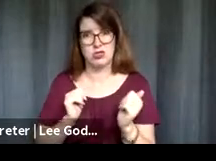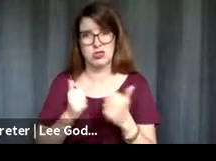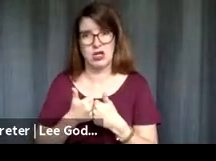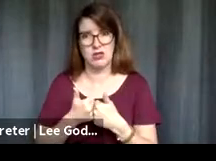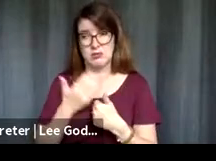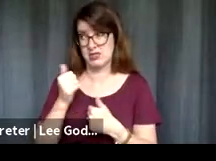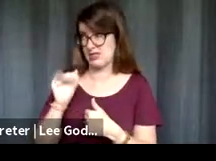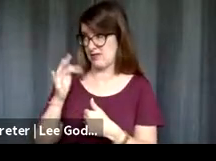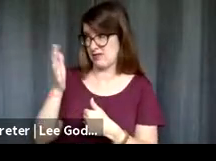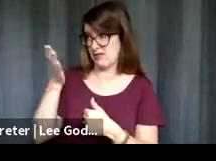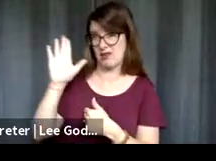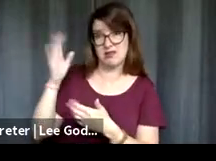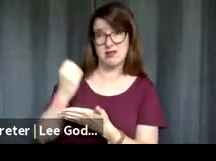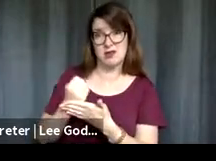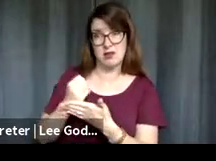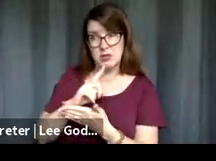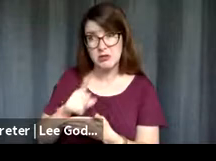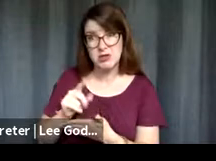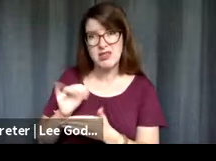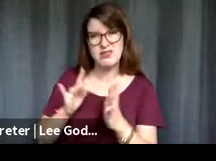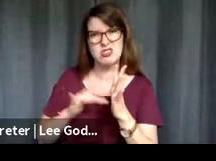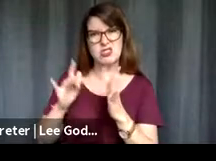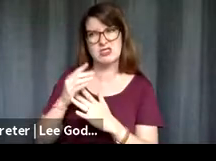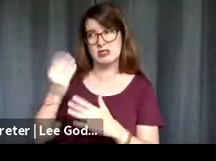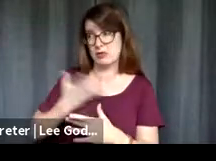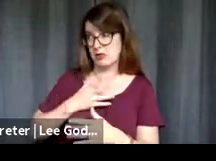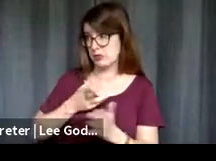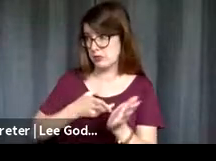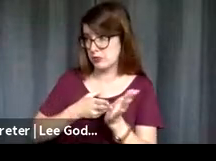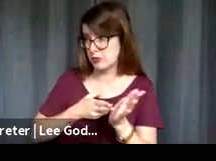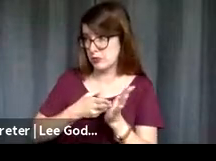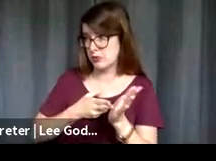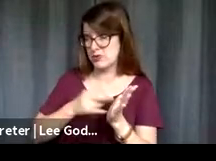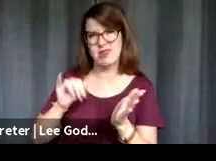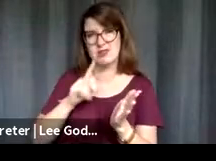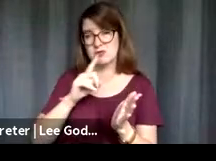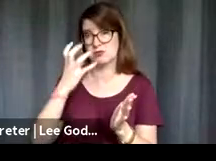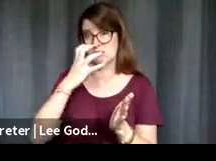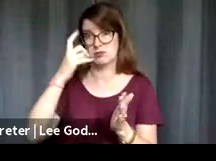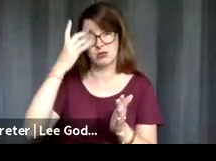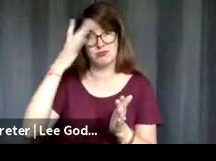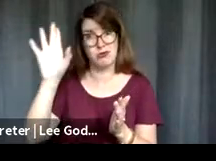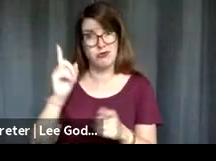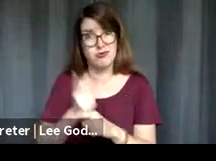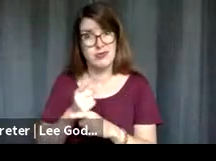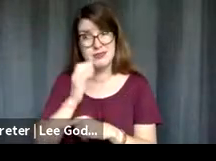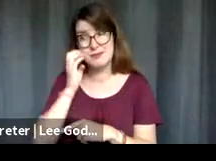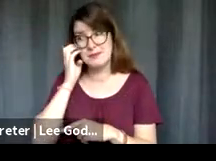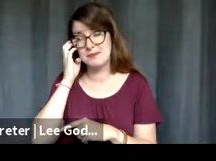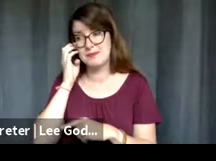God's economy is real, if Jesus is telling the truth, this is just being really smart, right? I